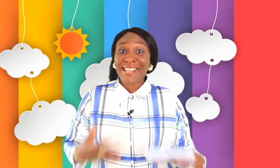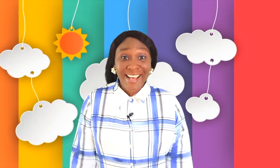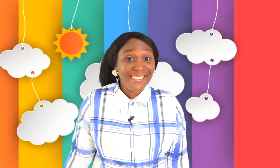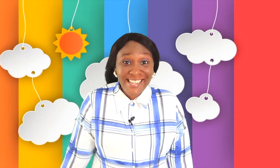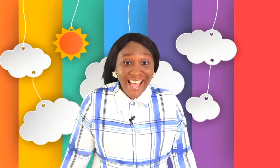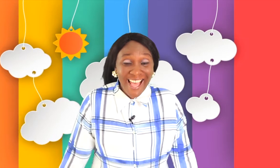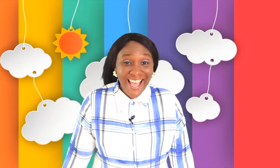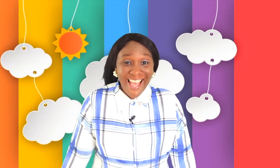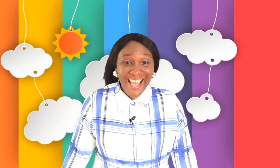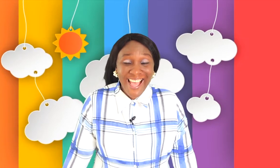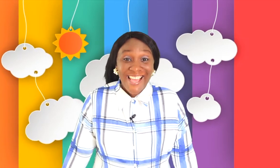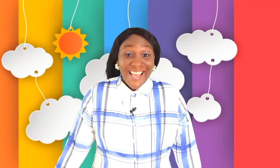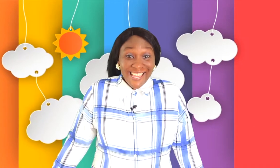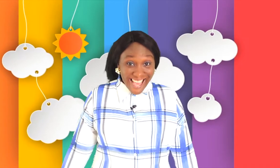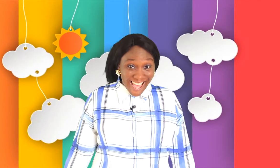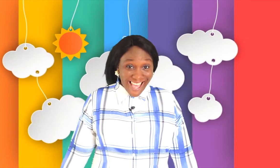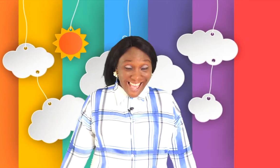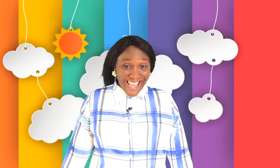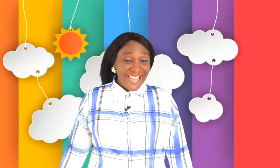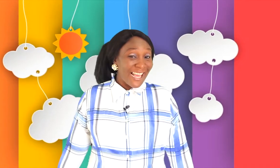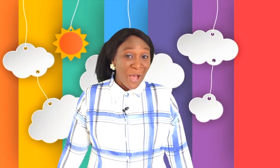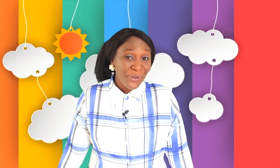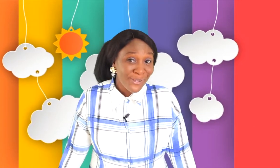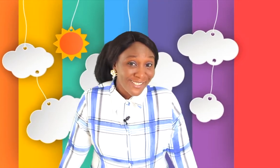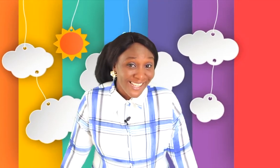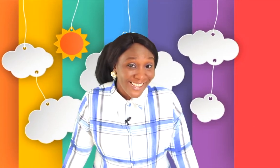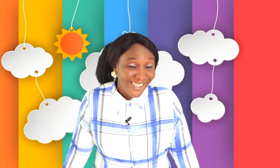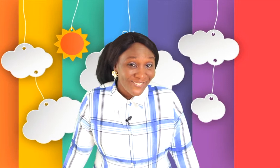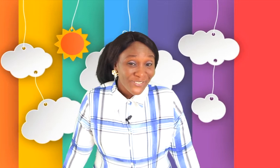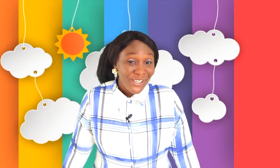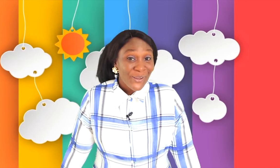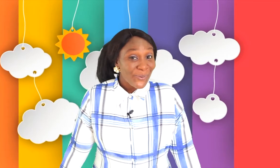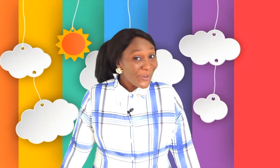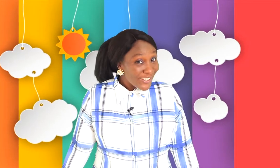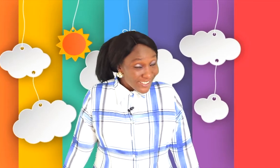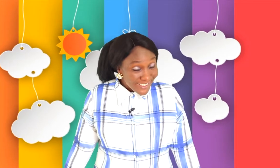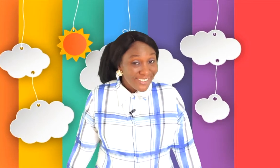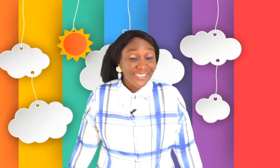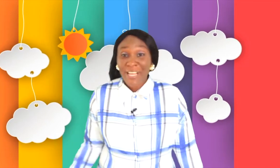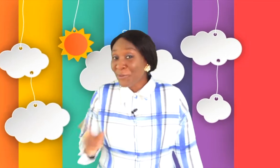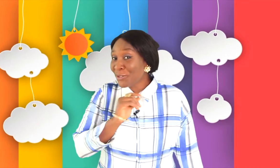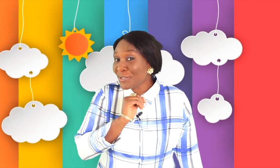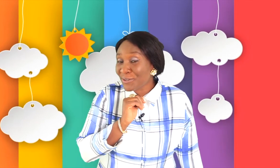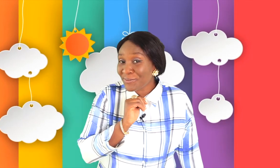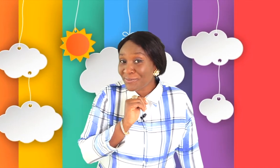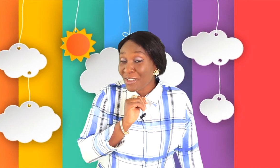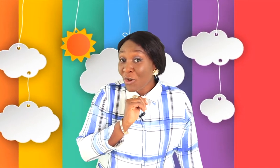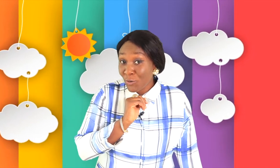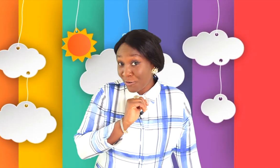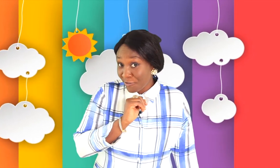amazing Sunday. Yay! And how are you today? Oh, you're good. And how are you